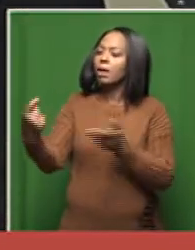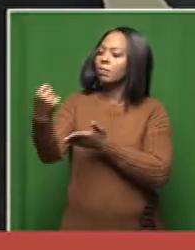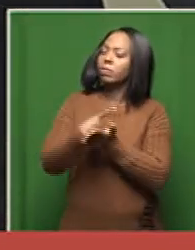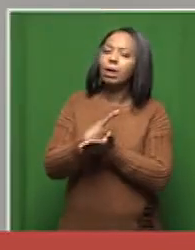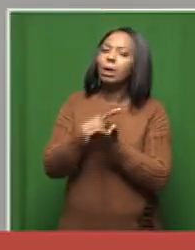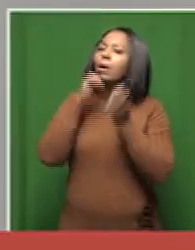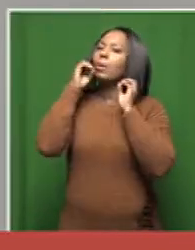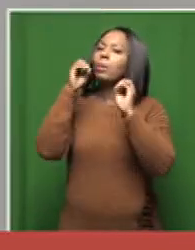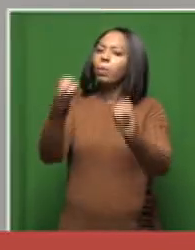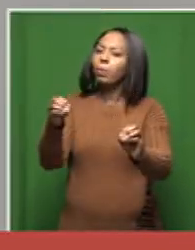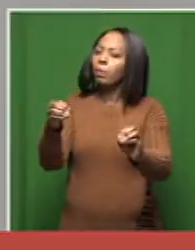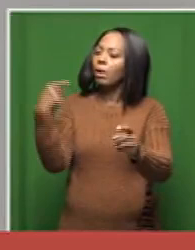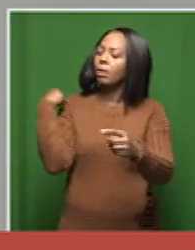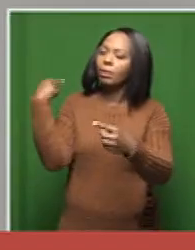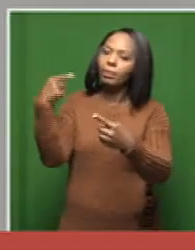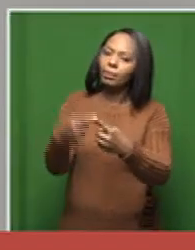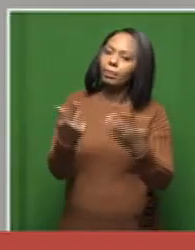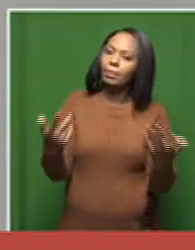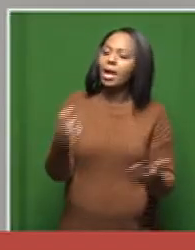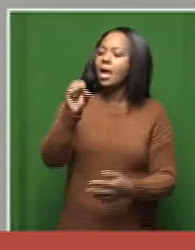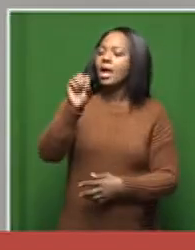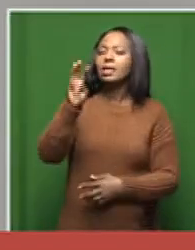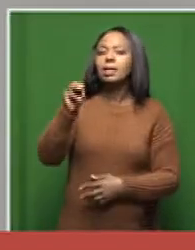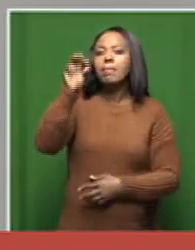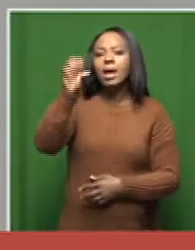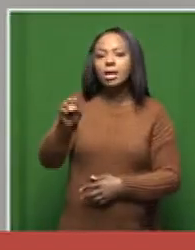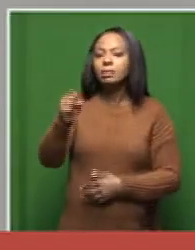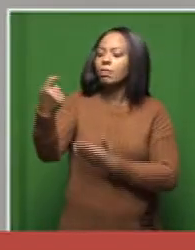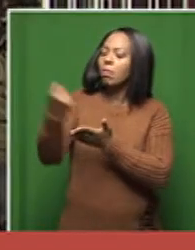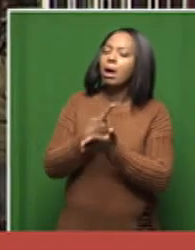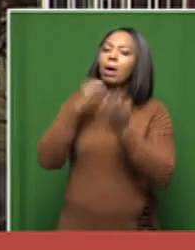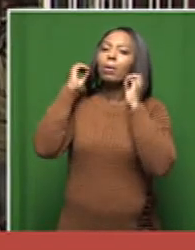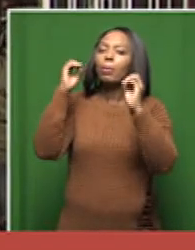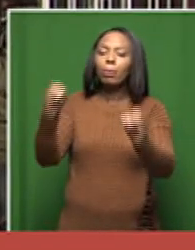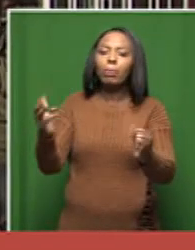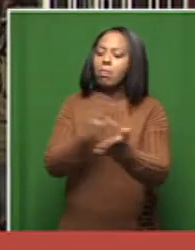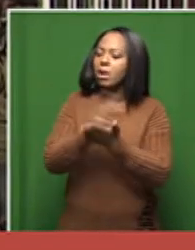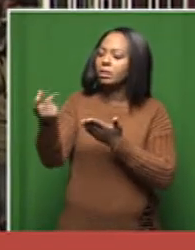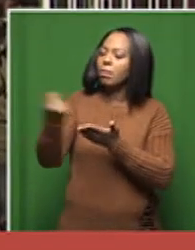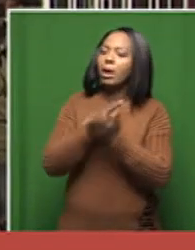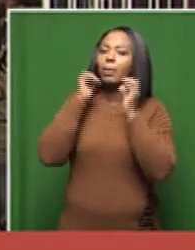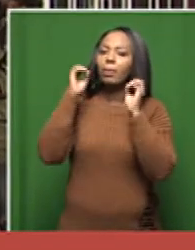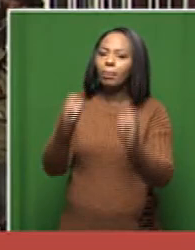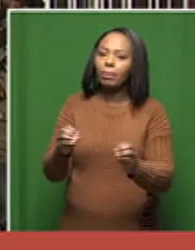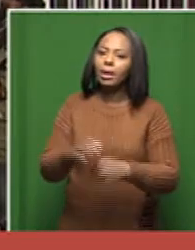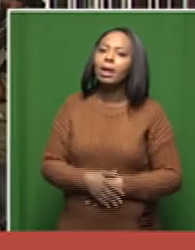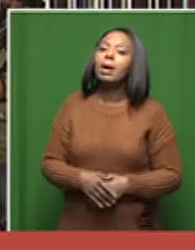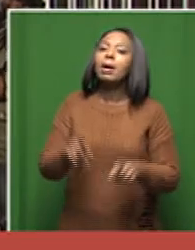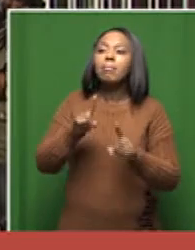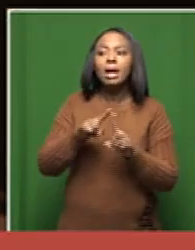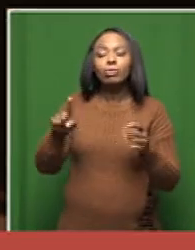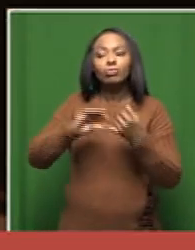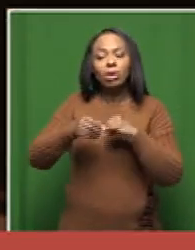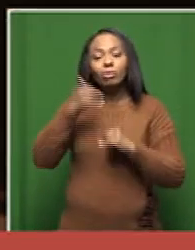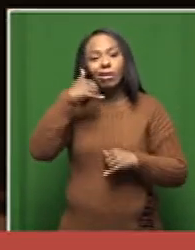to verify this. So I tried to re-register yesterday, and they said, no, they've got my registration,